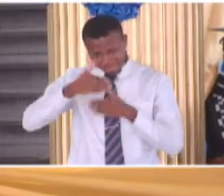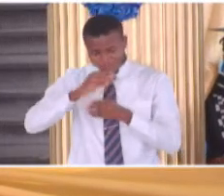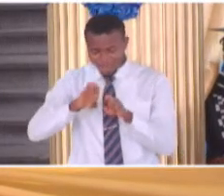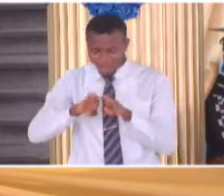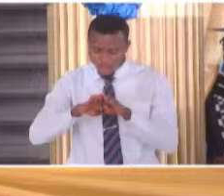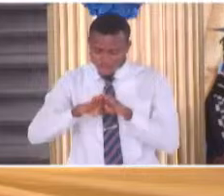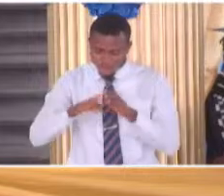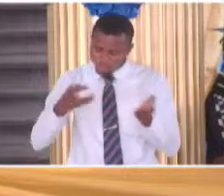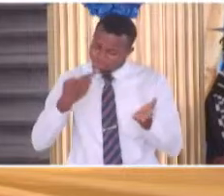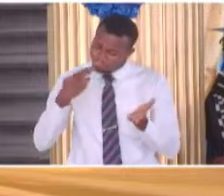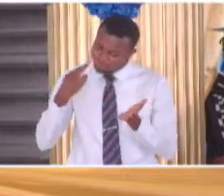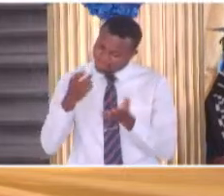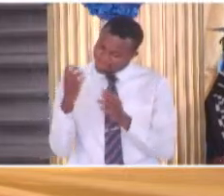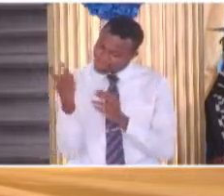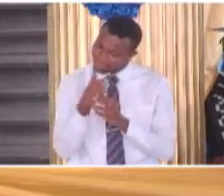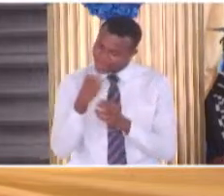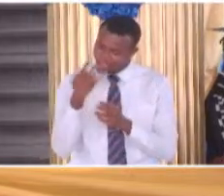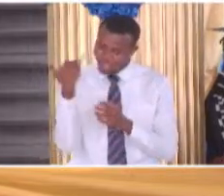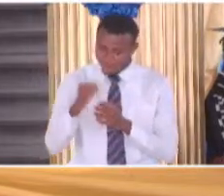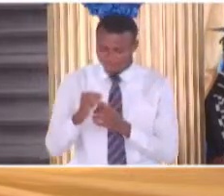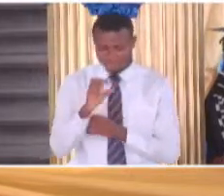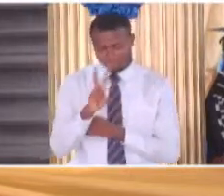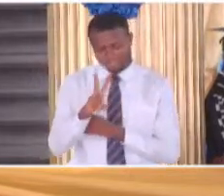of the Chancellor.